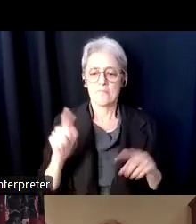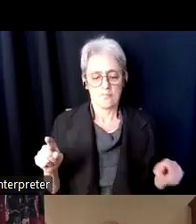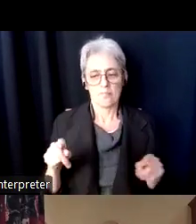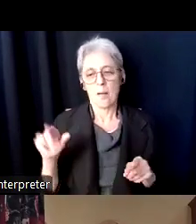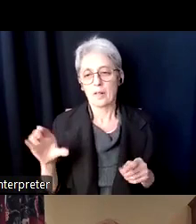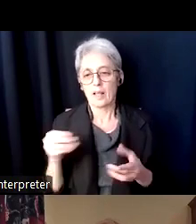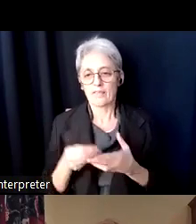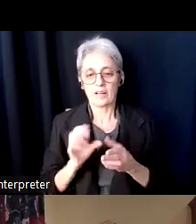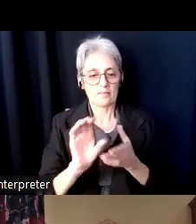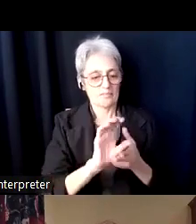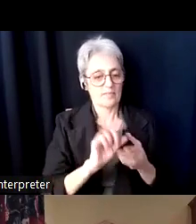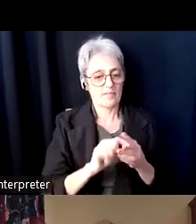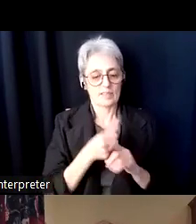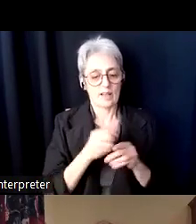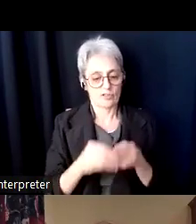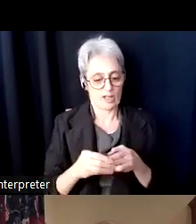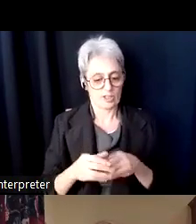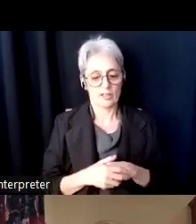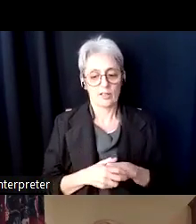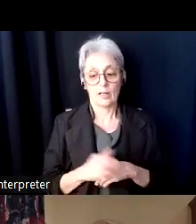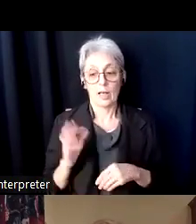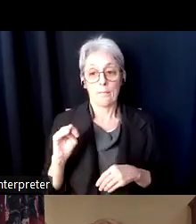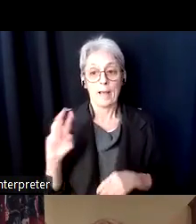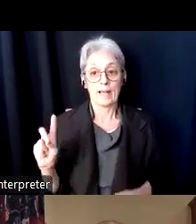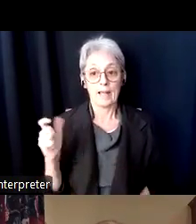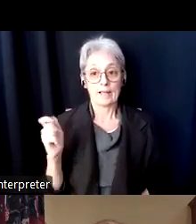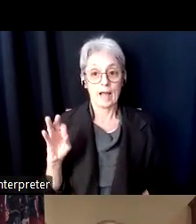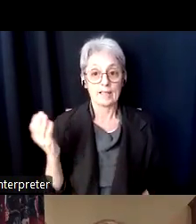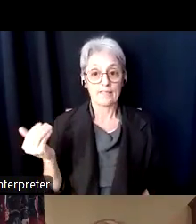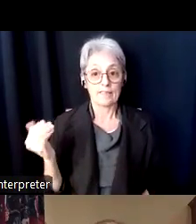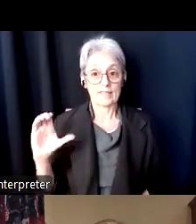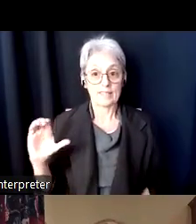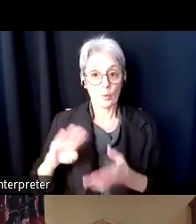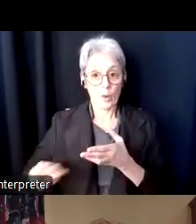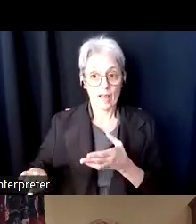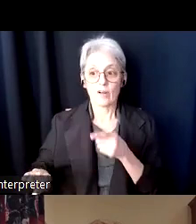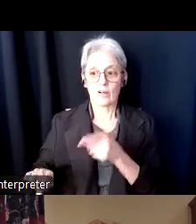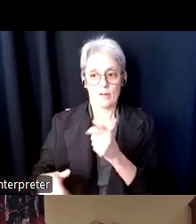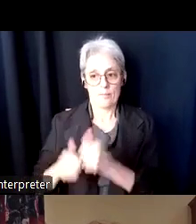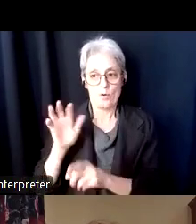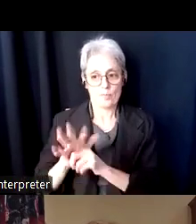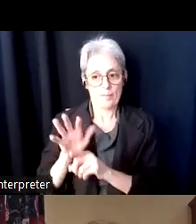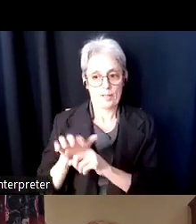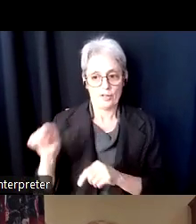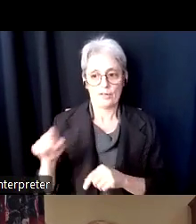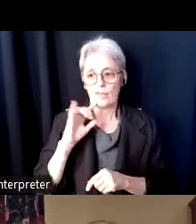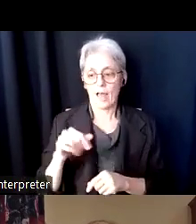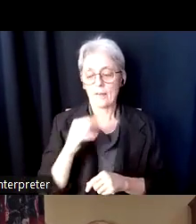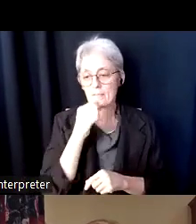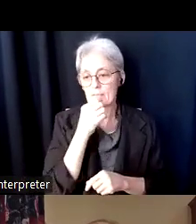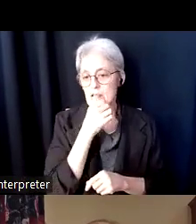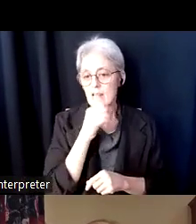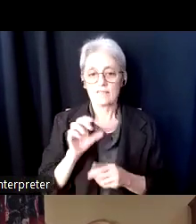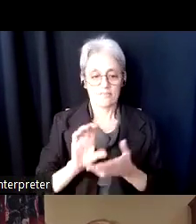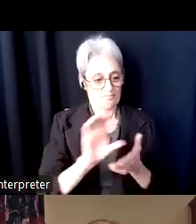By far, the Medicaid 1915C waiver is the most frequently used source, but other authority uses